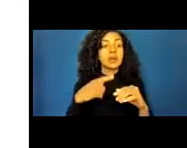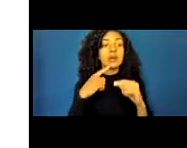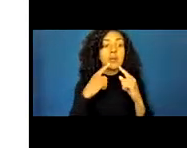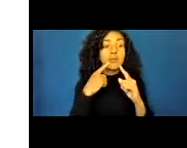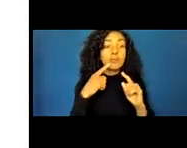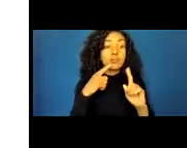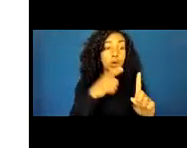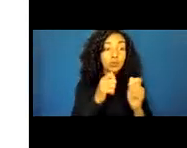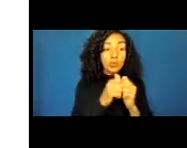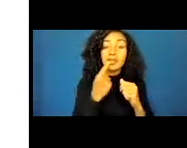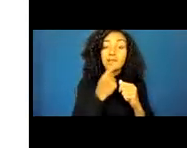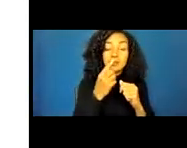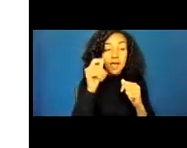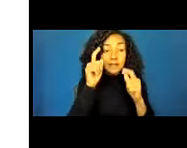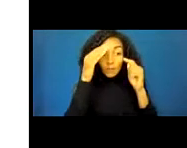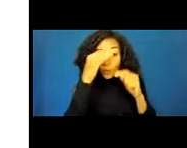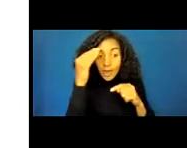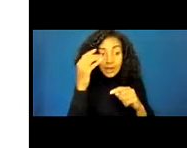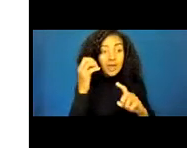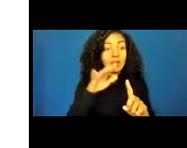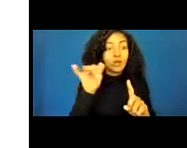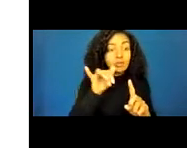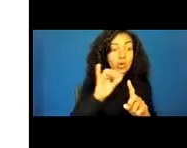with quiet and long pauses.